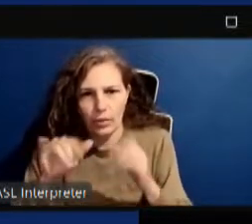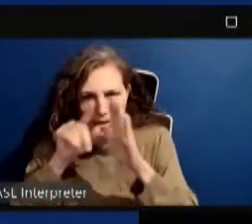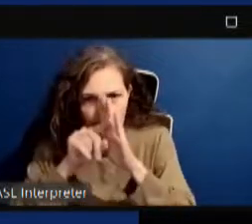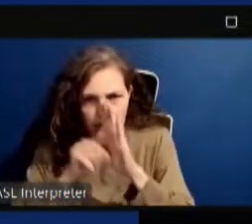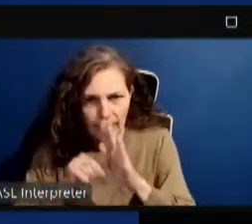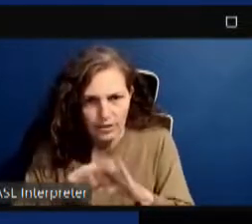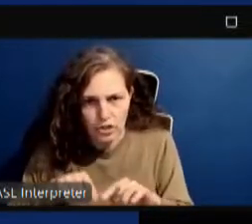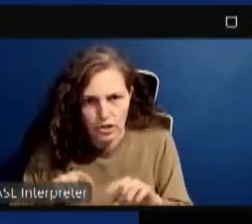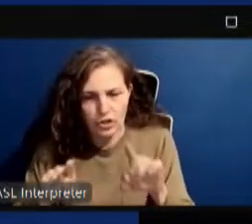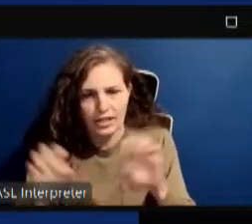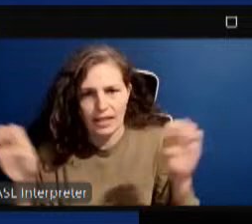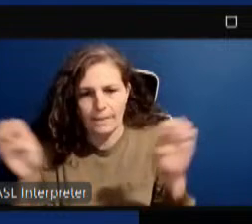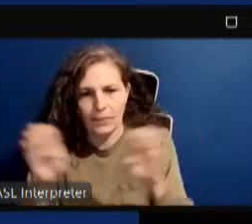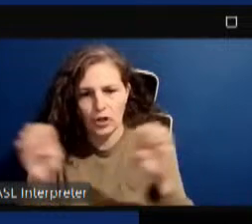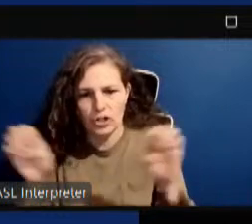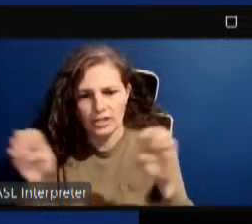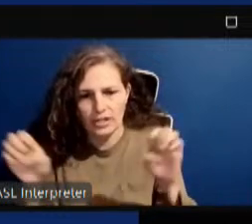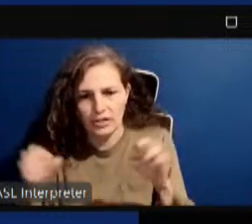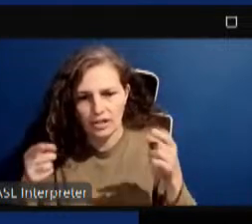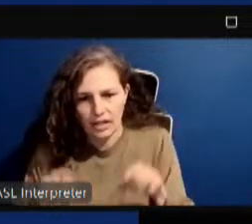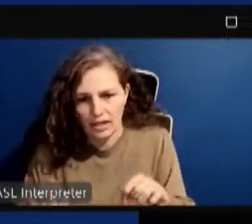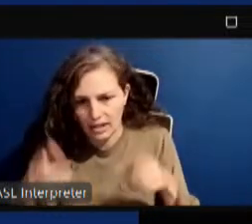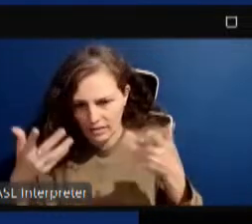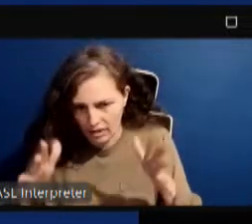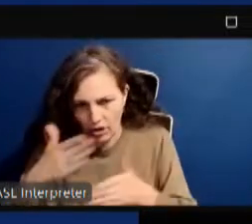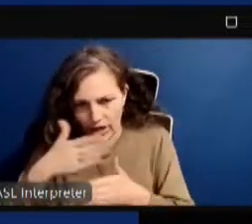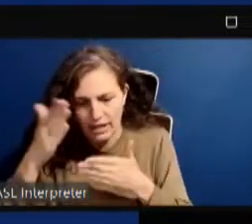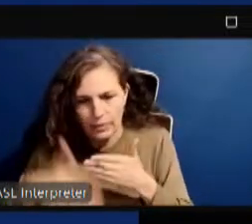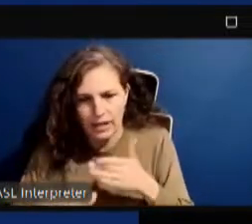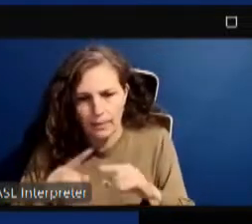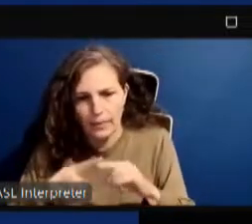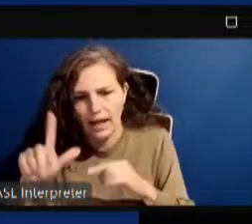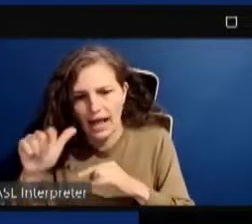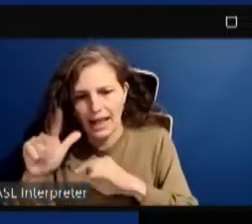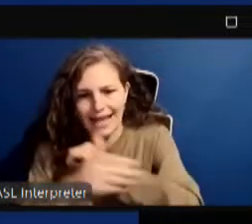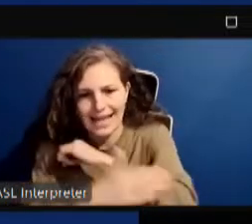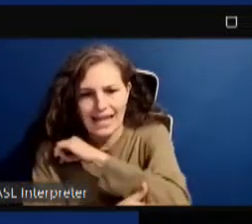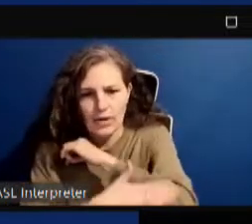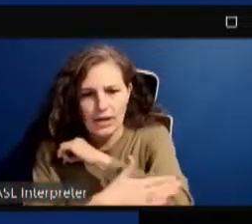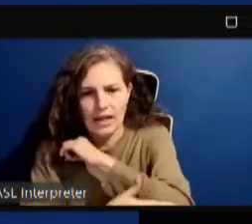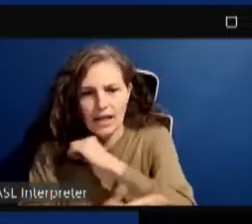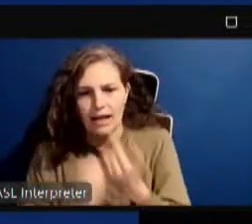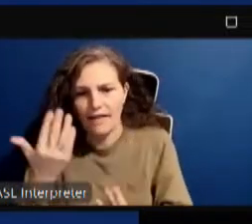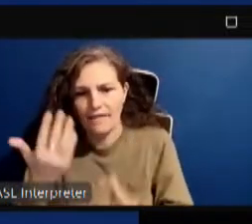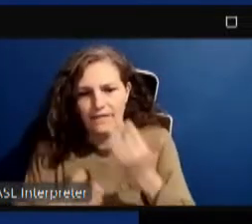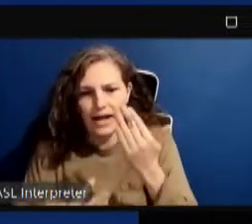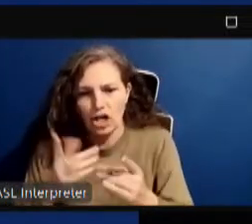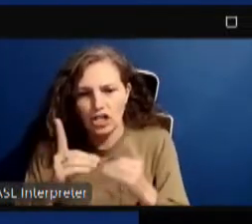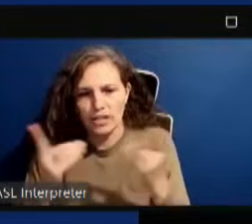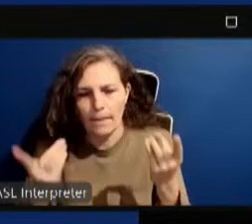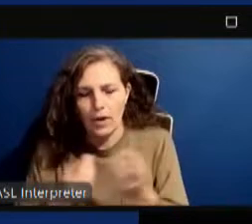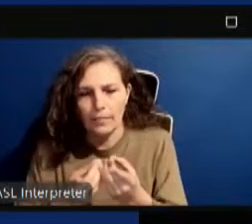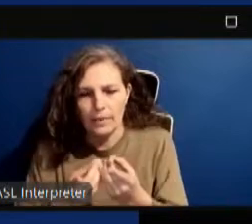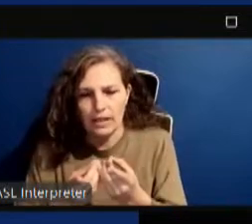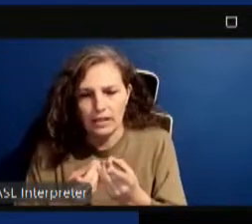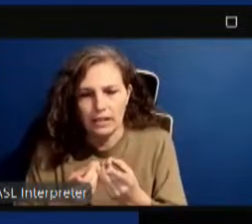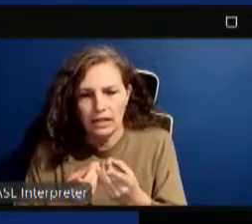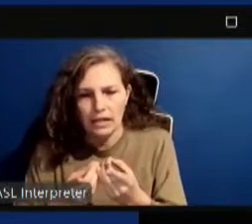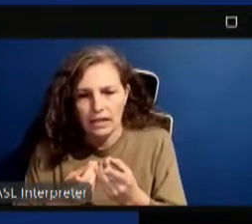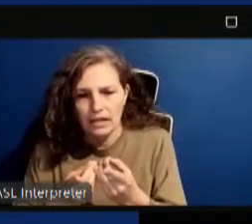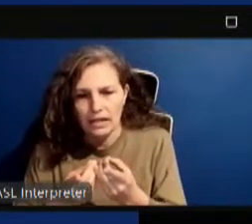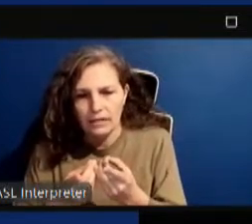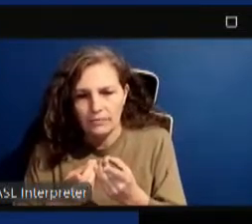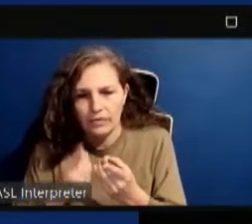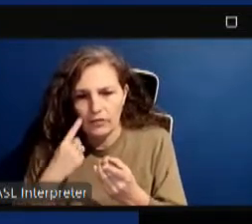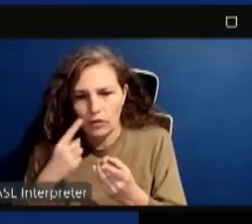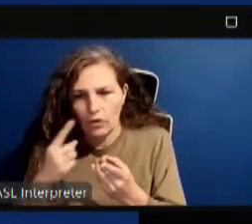is completed. However, LA County Fire Department has been my understanding for the